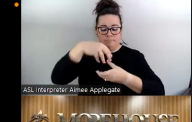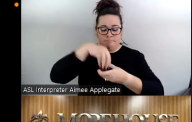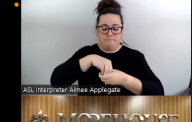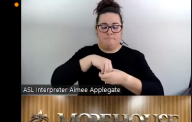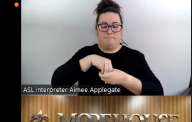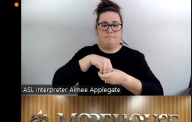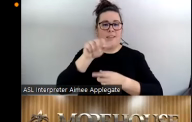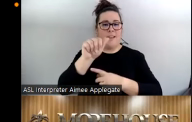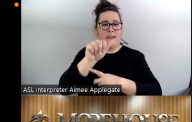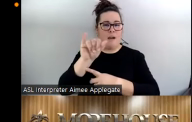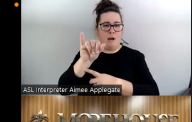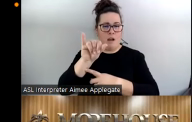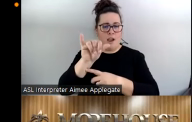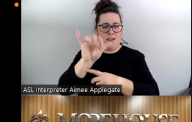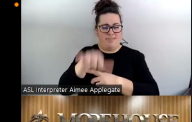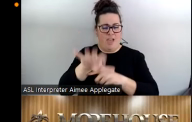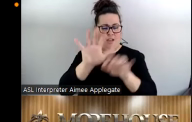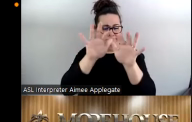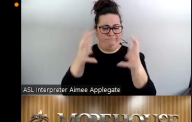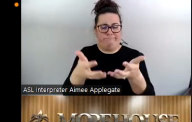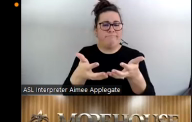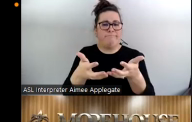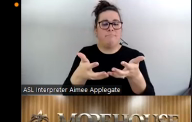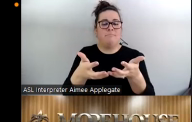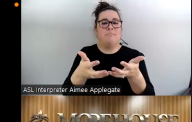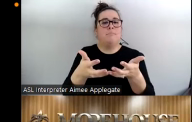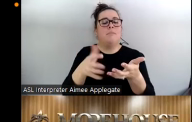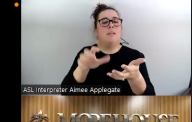artificial intelligence, what is the subset of